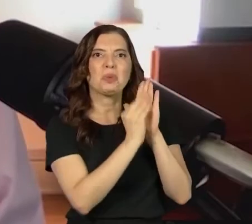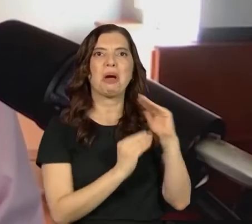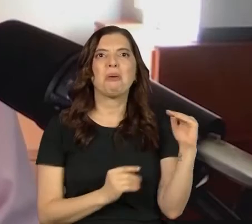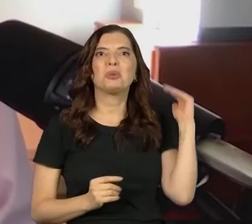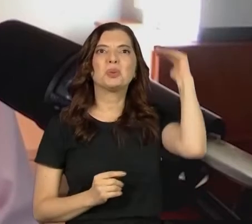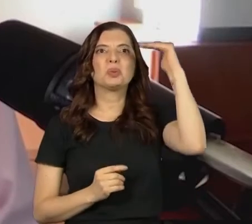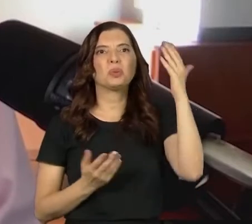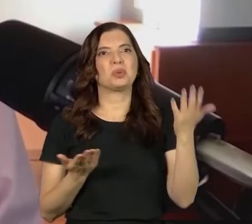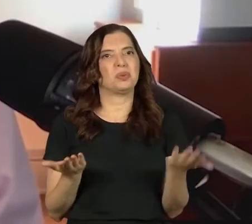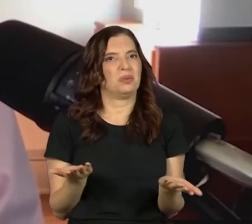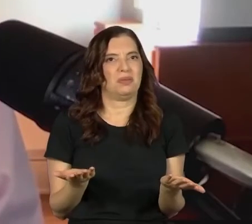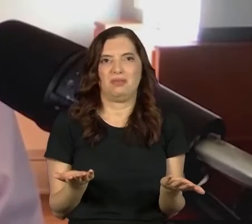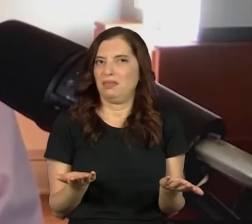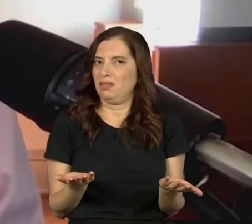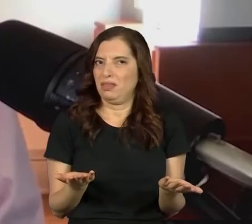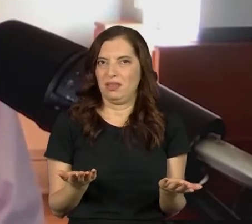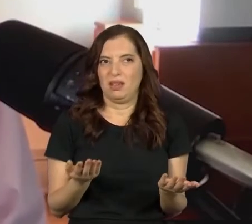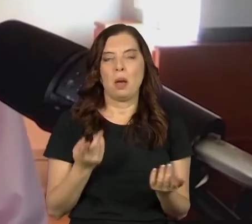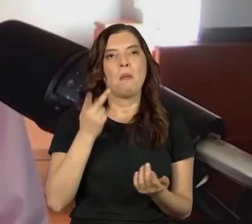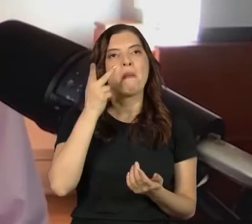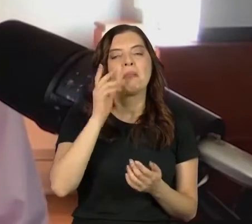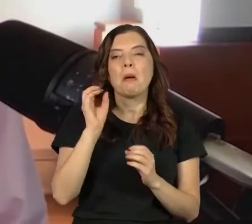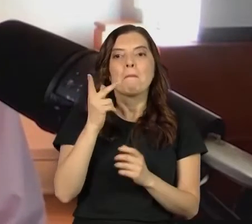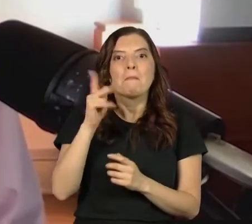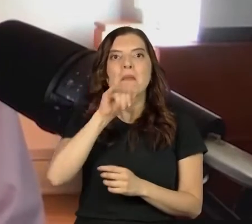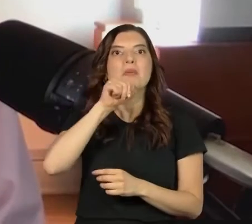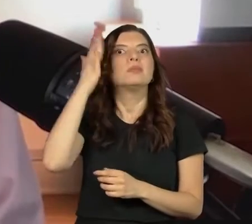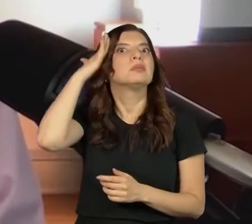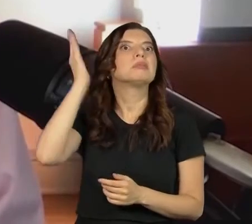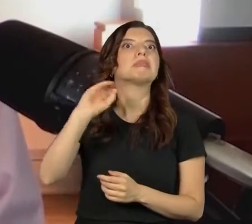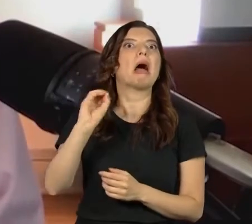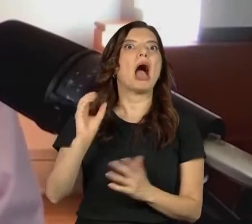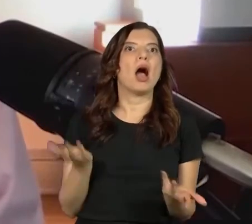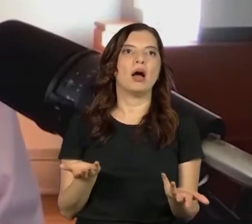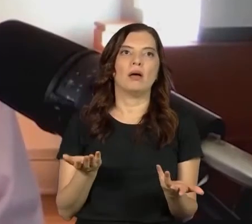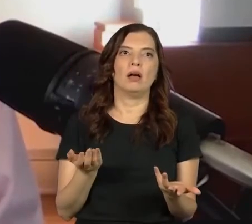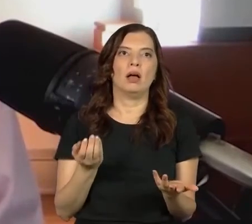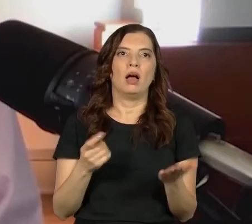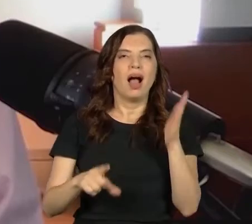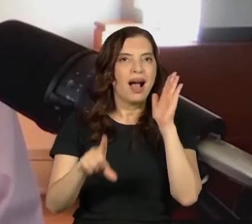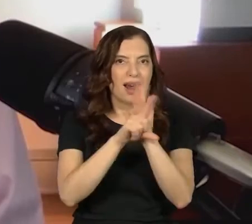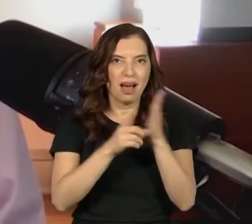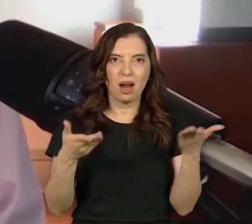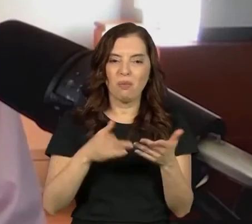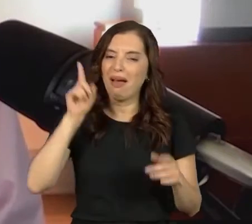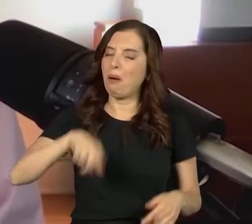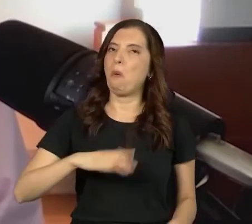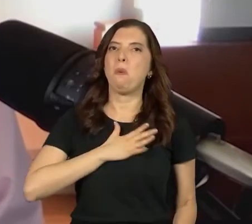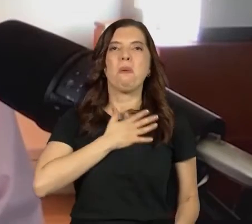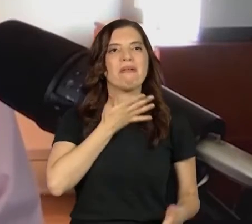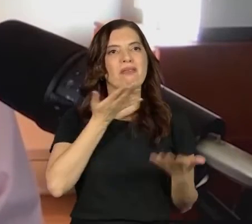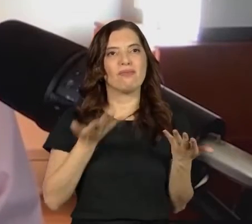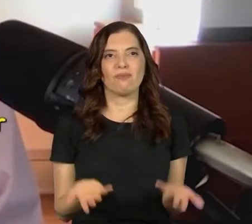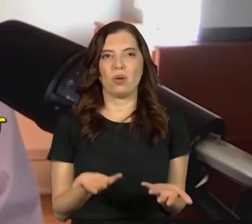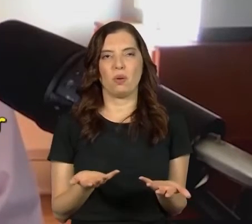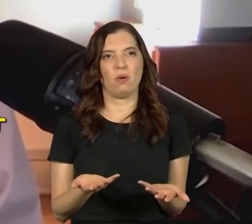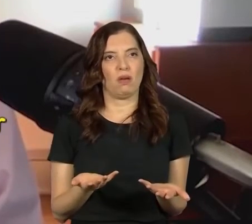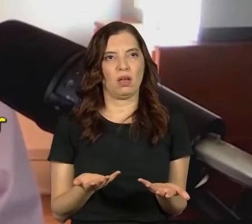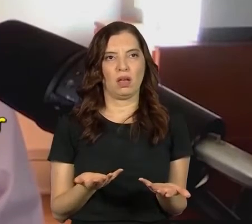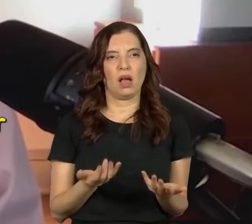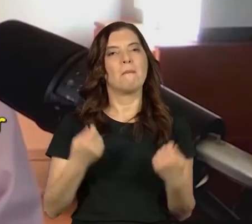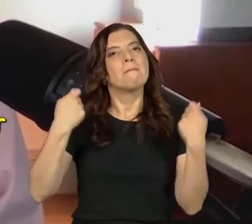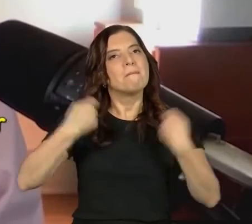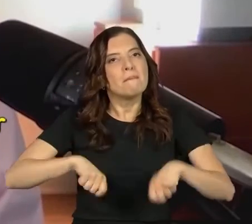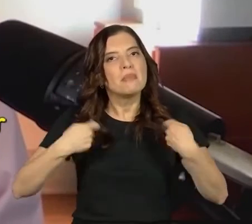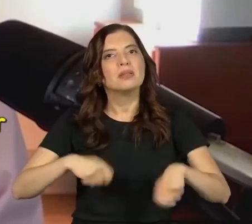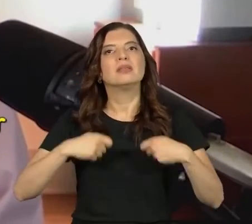and be treated like an adult without your parents knowing that you're on the platform. That's the current law. It's terrible. And there's no age verification requirement. We need to raise